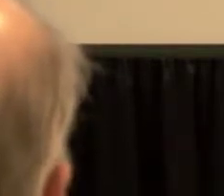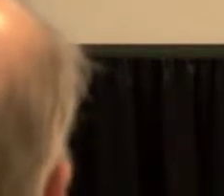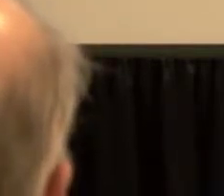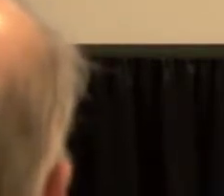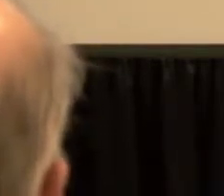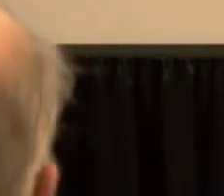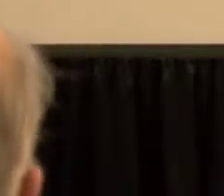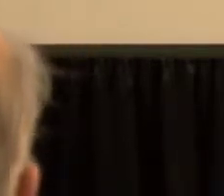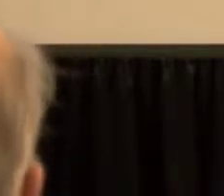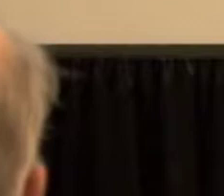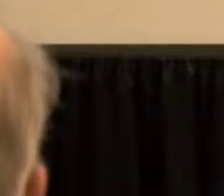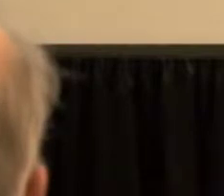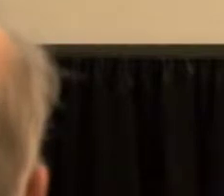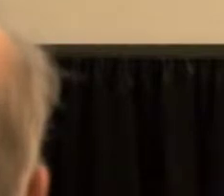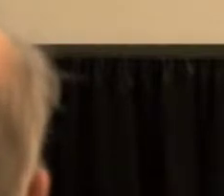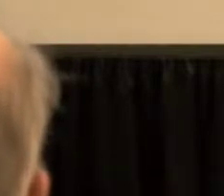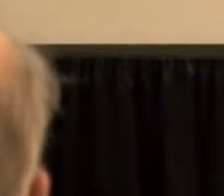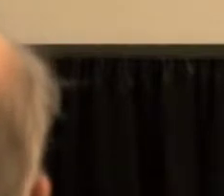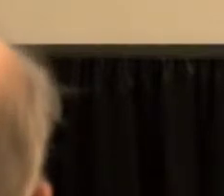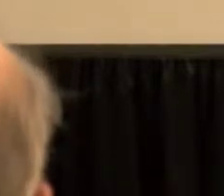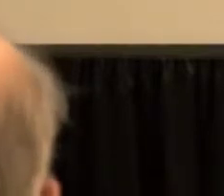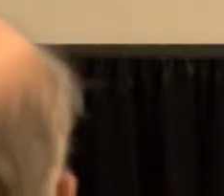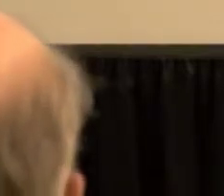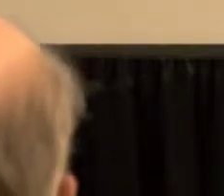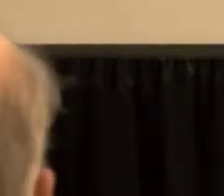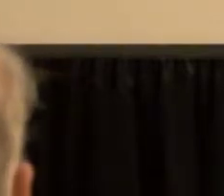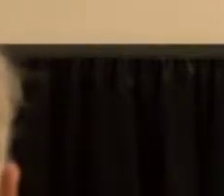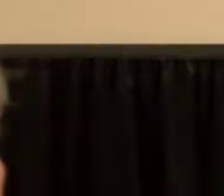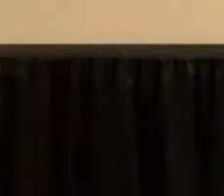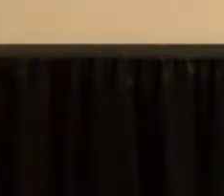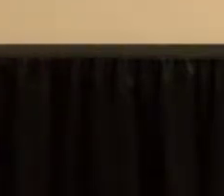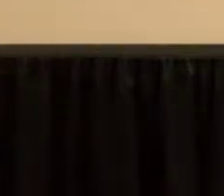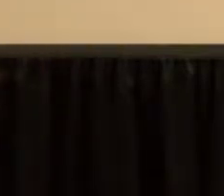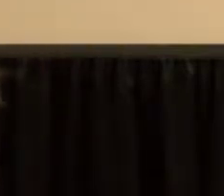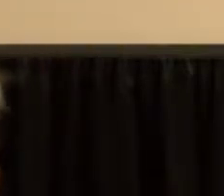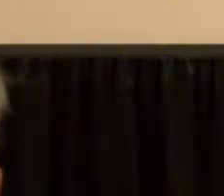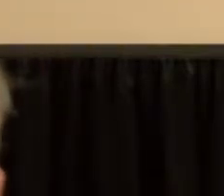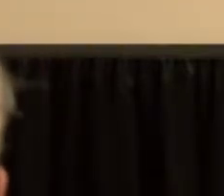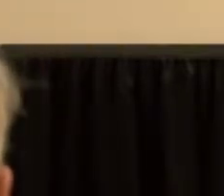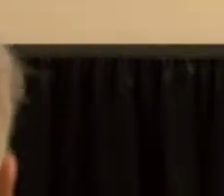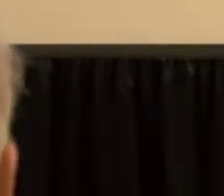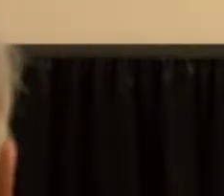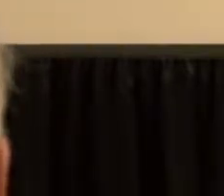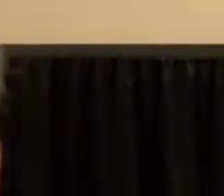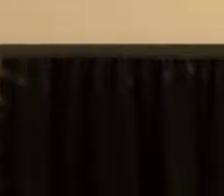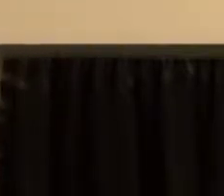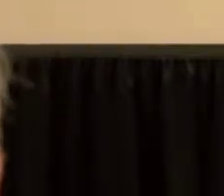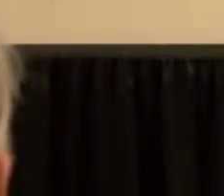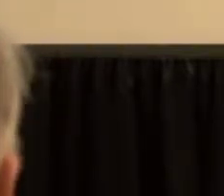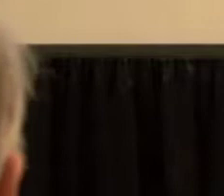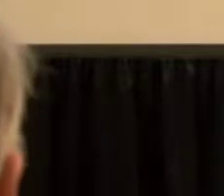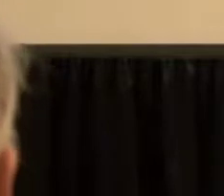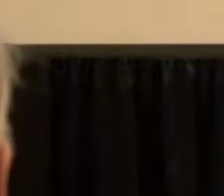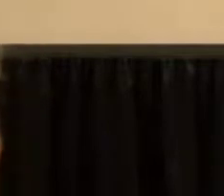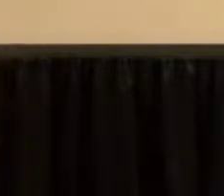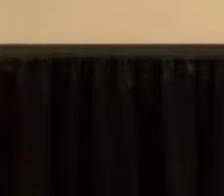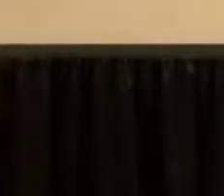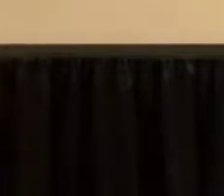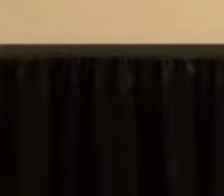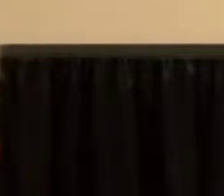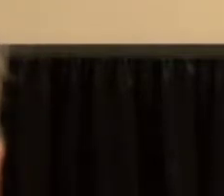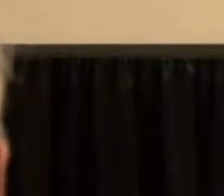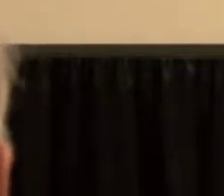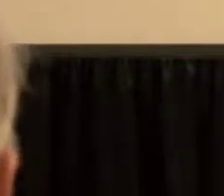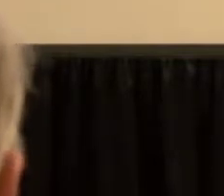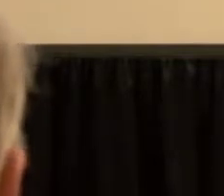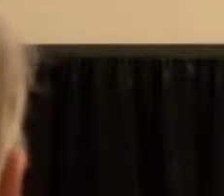has behavioral excesses and deficits. So maybe they're showing too many of certain behaviors or not enough of certain behaviors. They're too